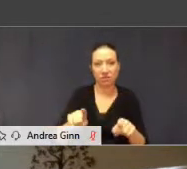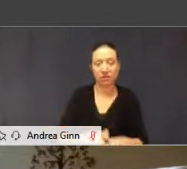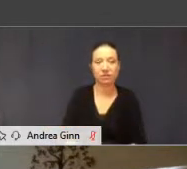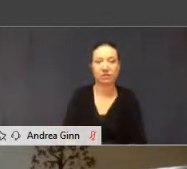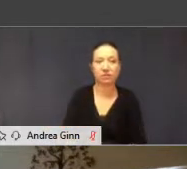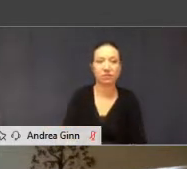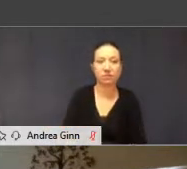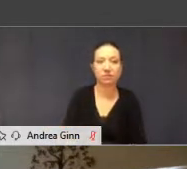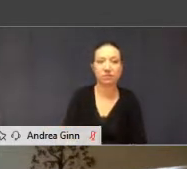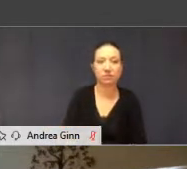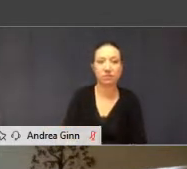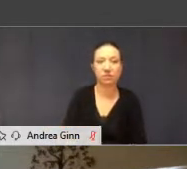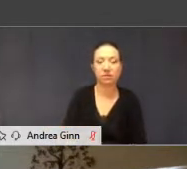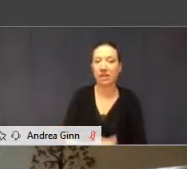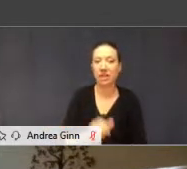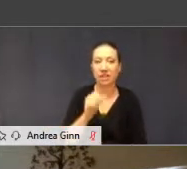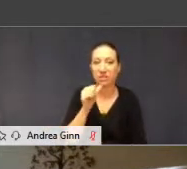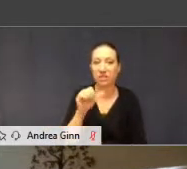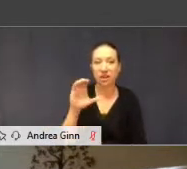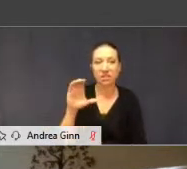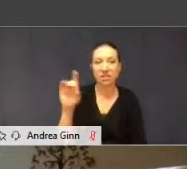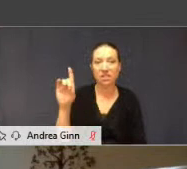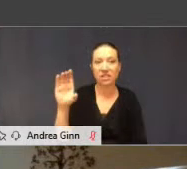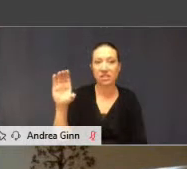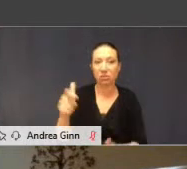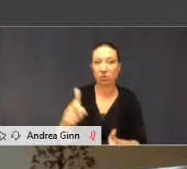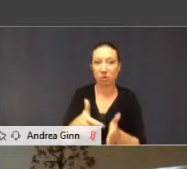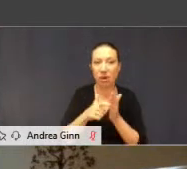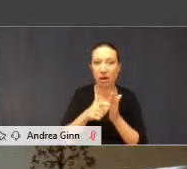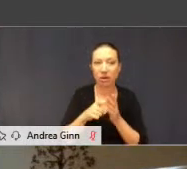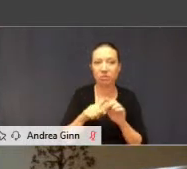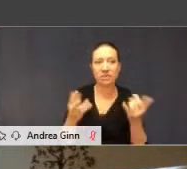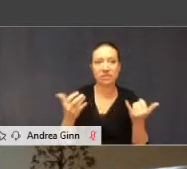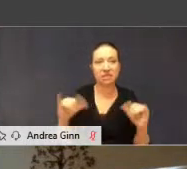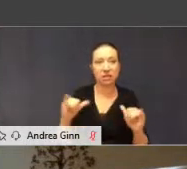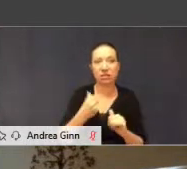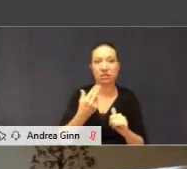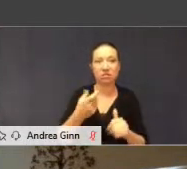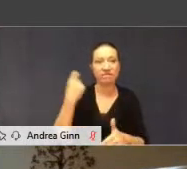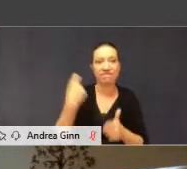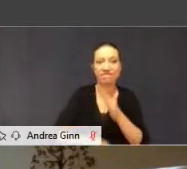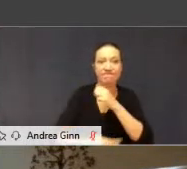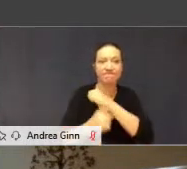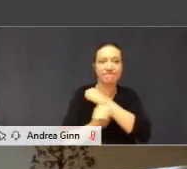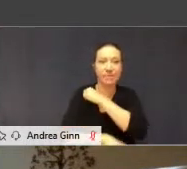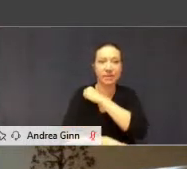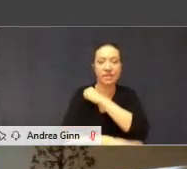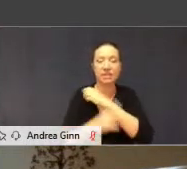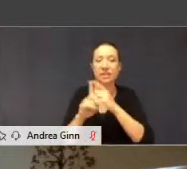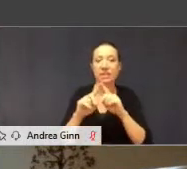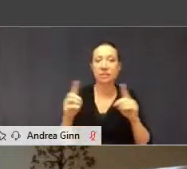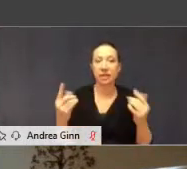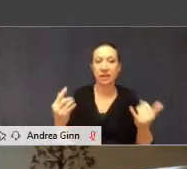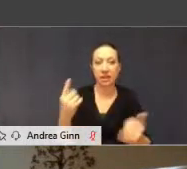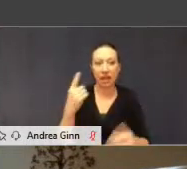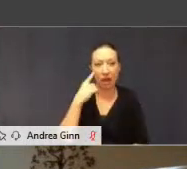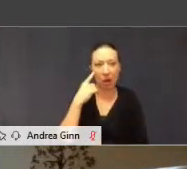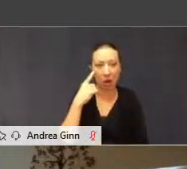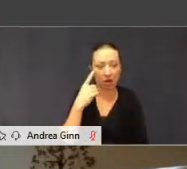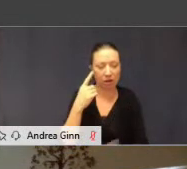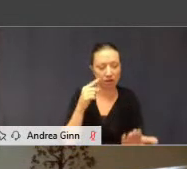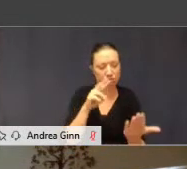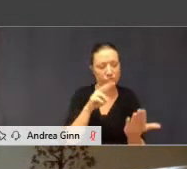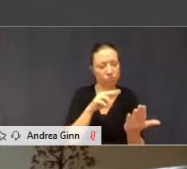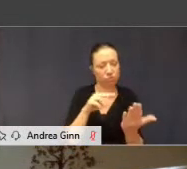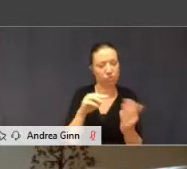wasn't CDC required, looking at my notes. And I think now that I'm getting farther in my notes, I